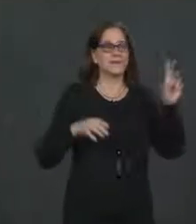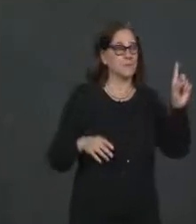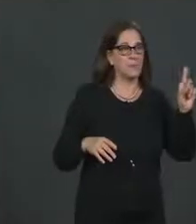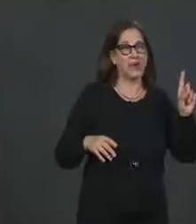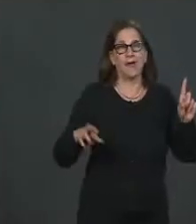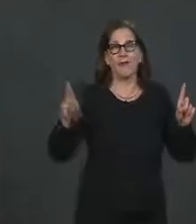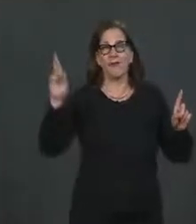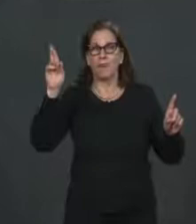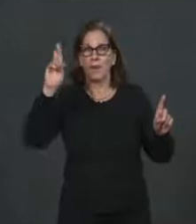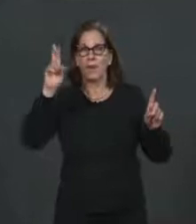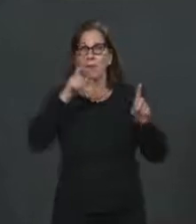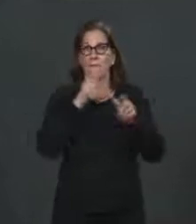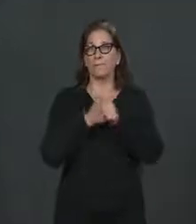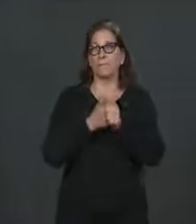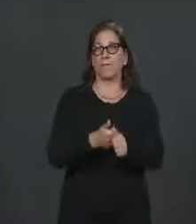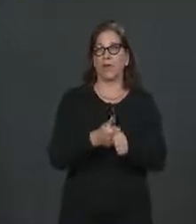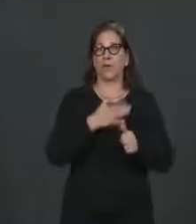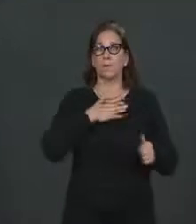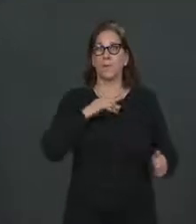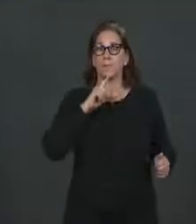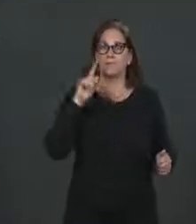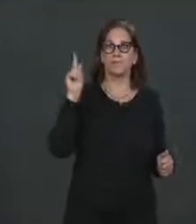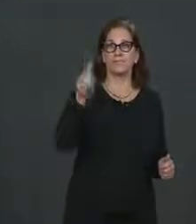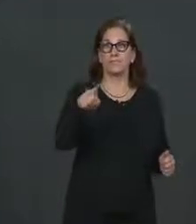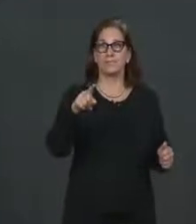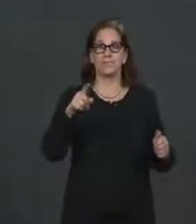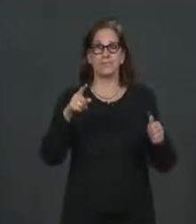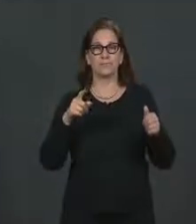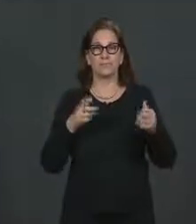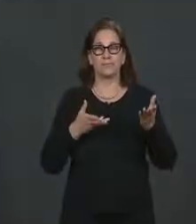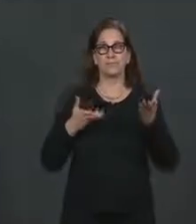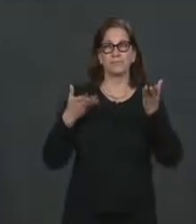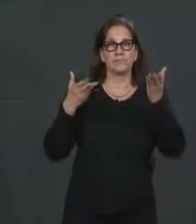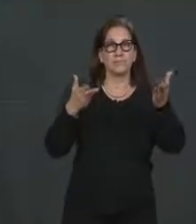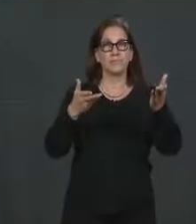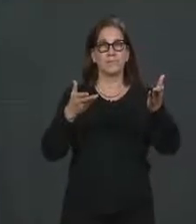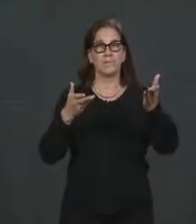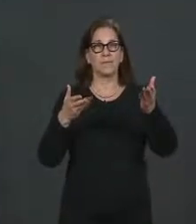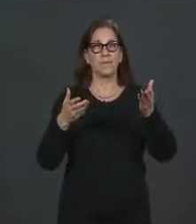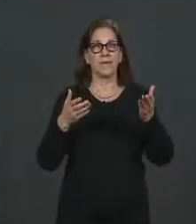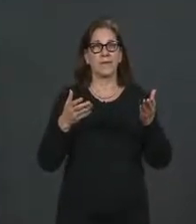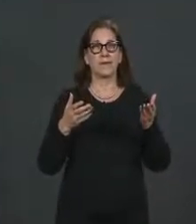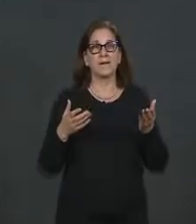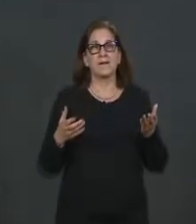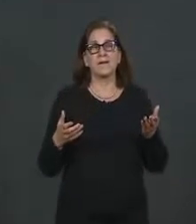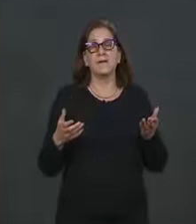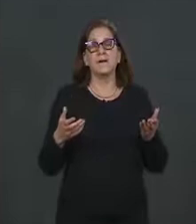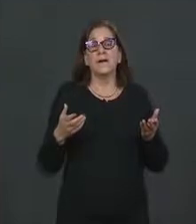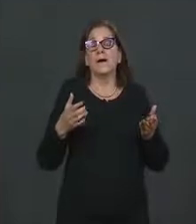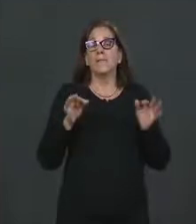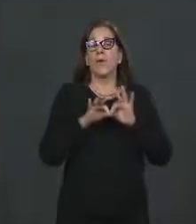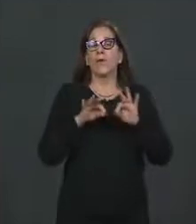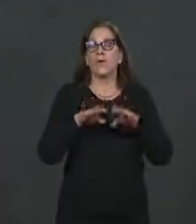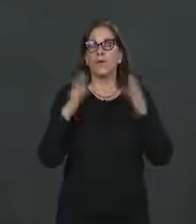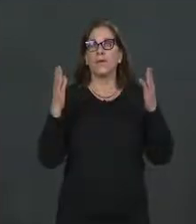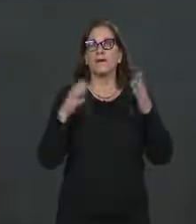In fact, the vast majority of governors have set open access dates even earlier than the deadline on May